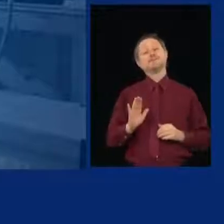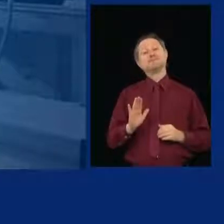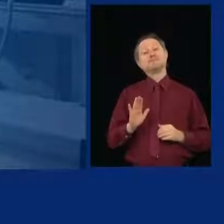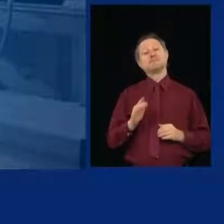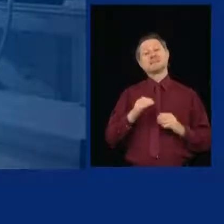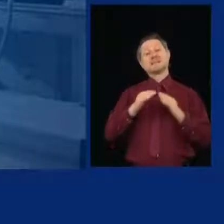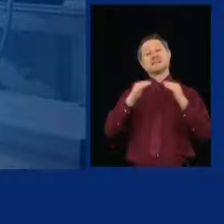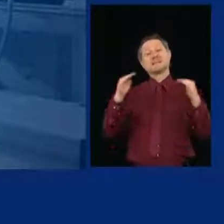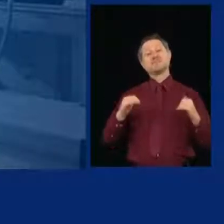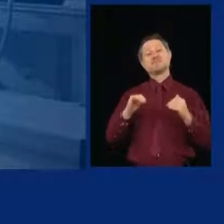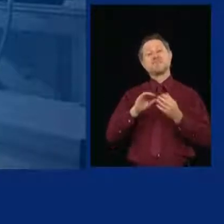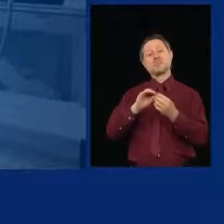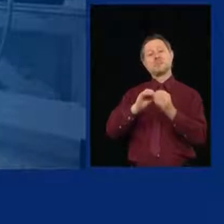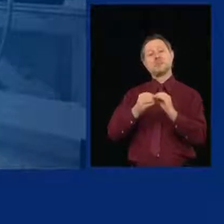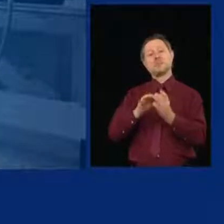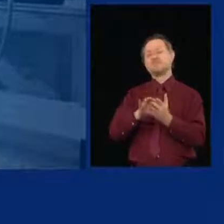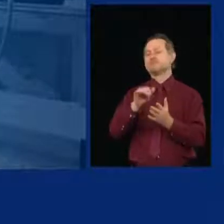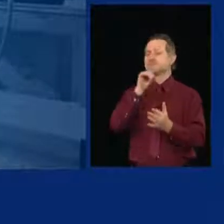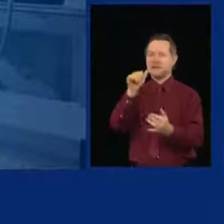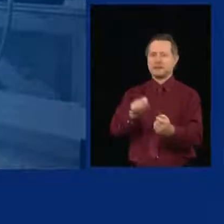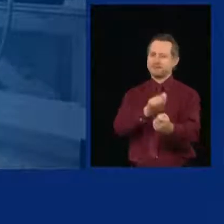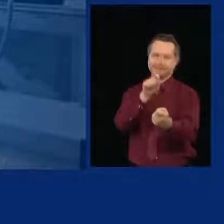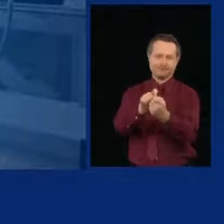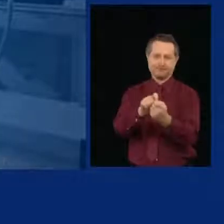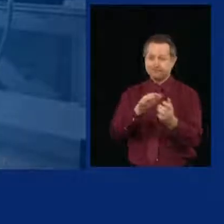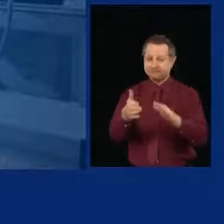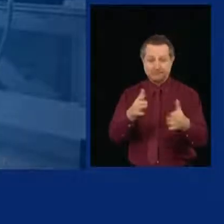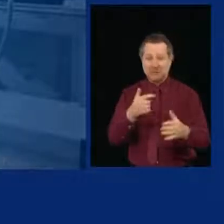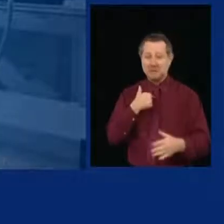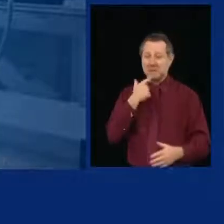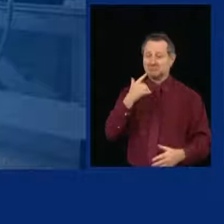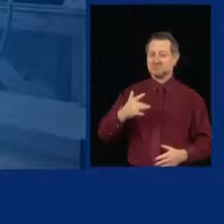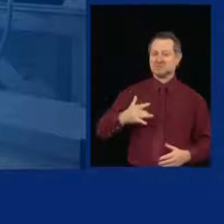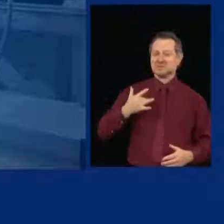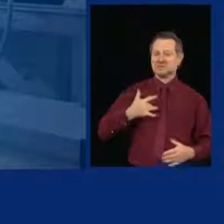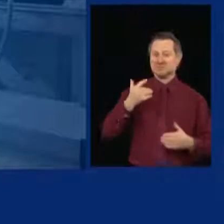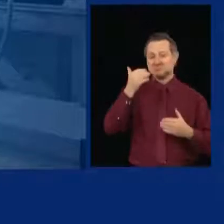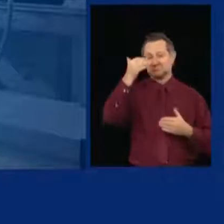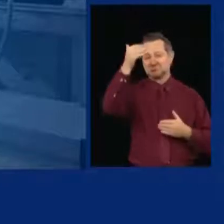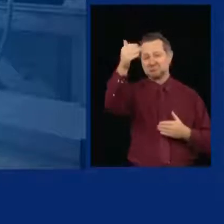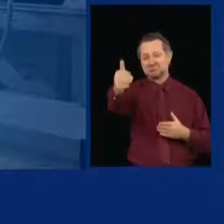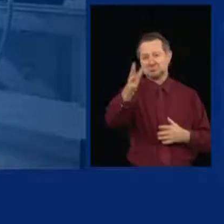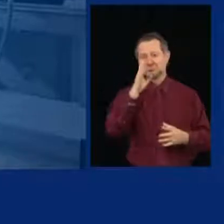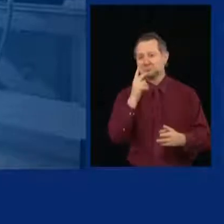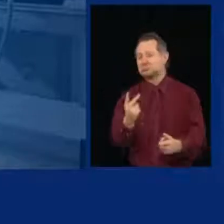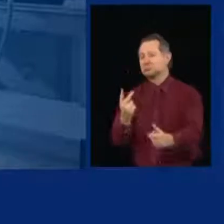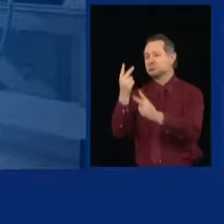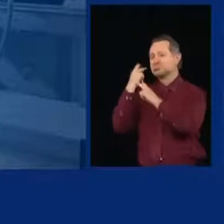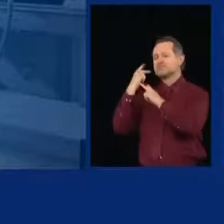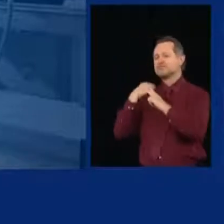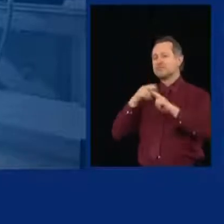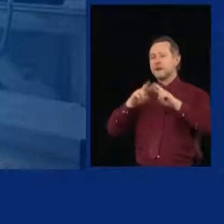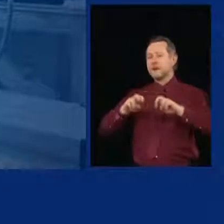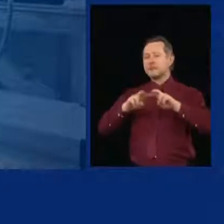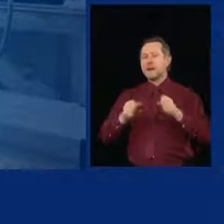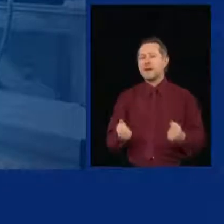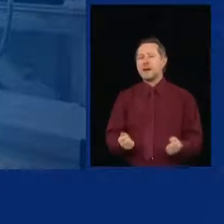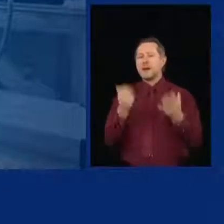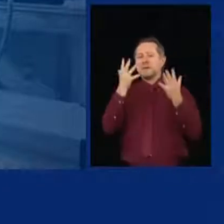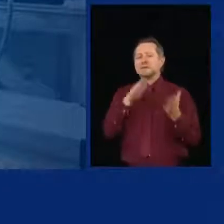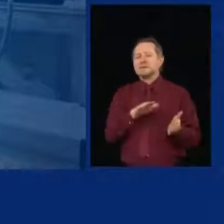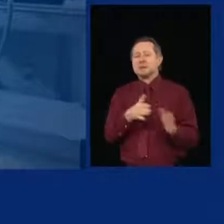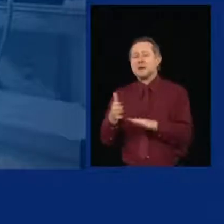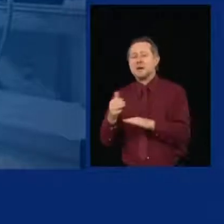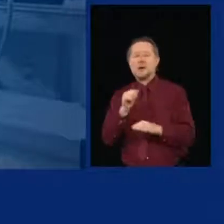I believe when they actually go back weeks from now and calculate the total number of deaths, at-home deaths, et